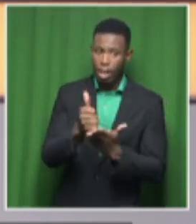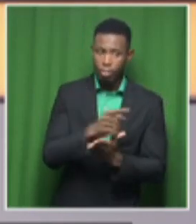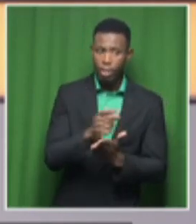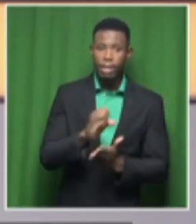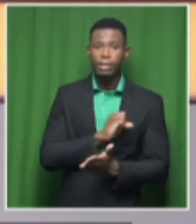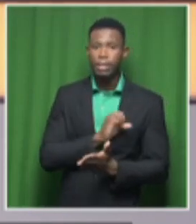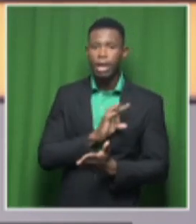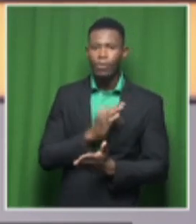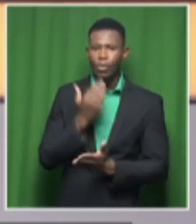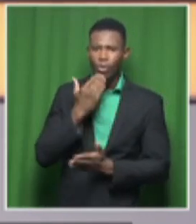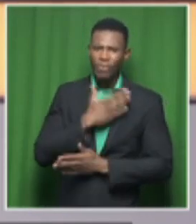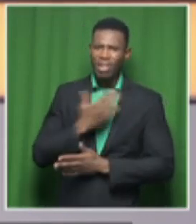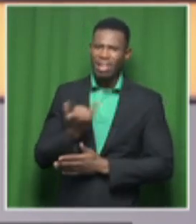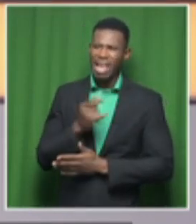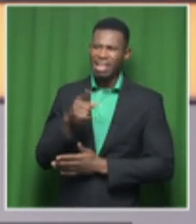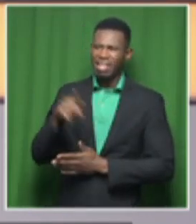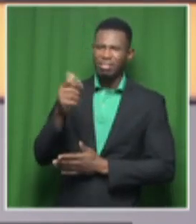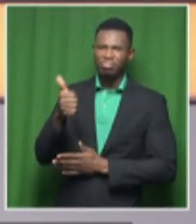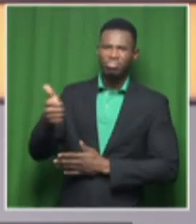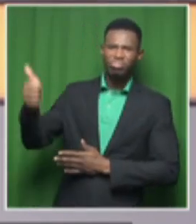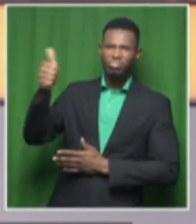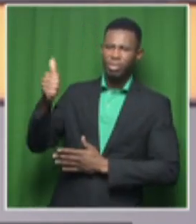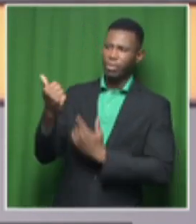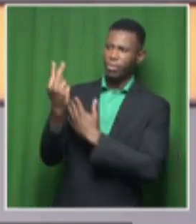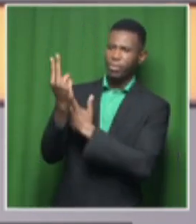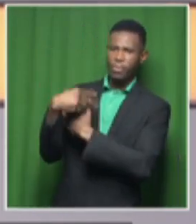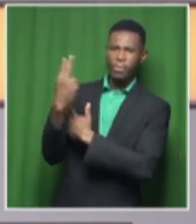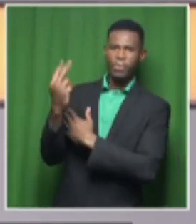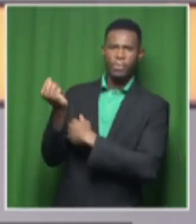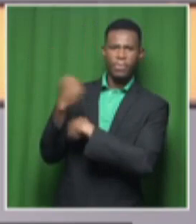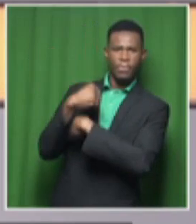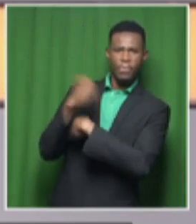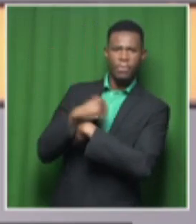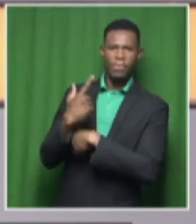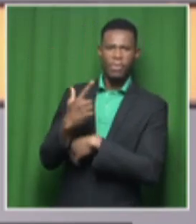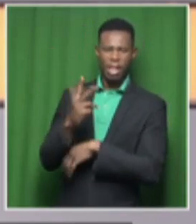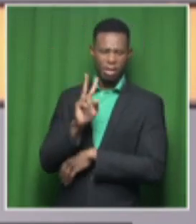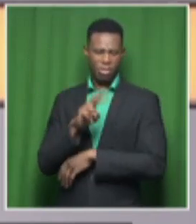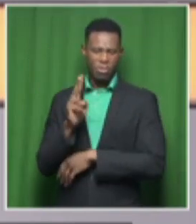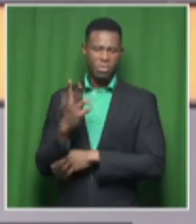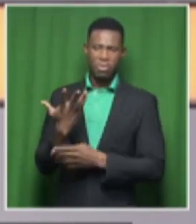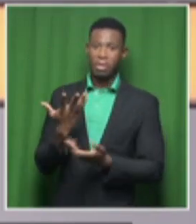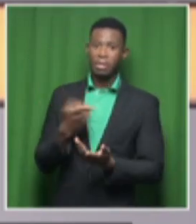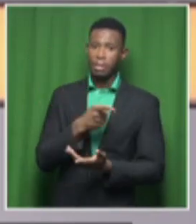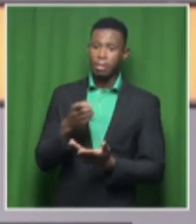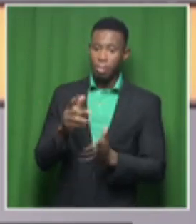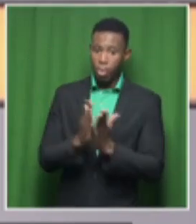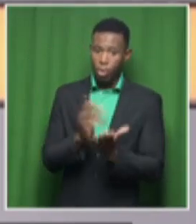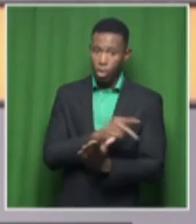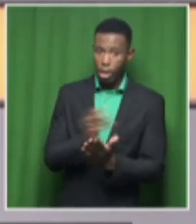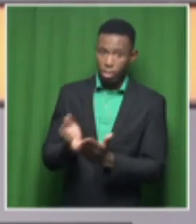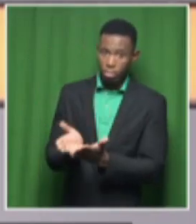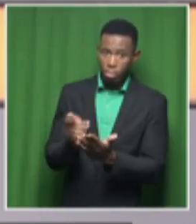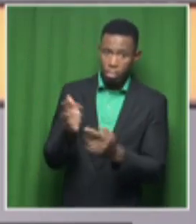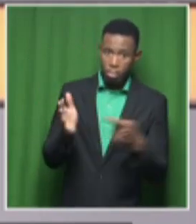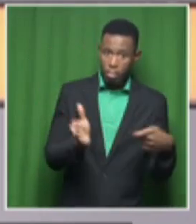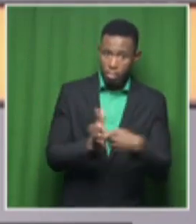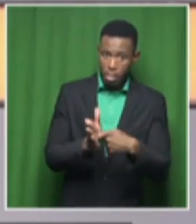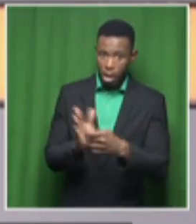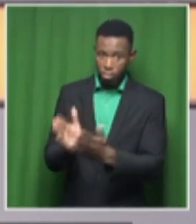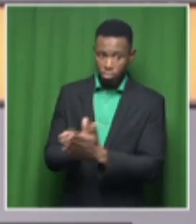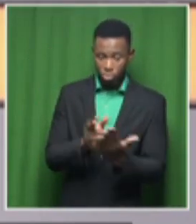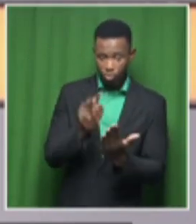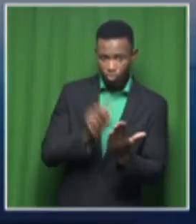development space at the workplace. So what are some of the common mistakes or the biggest mistakes that employees make, in trying to succeed in their